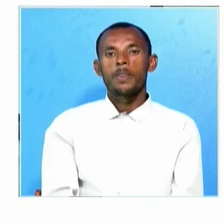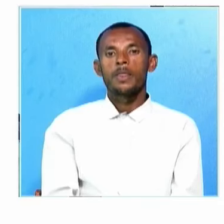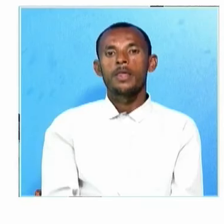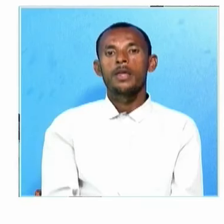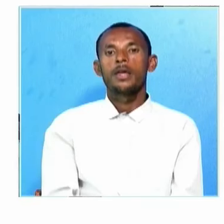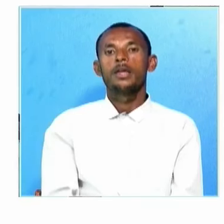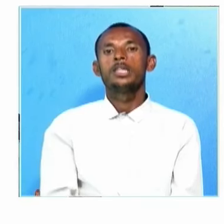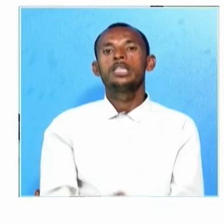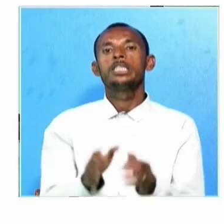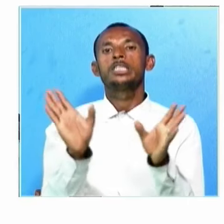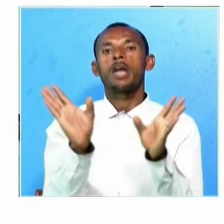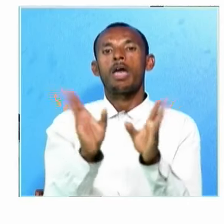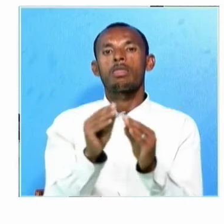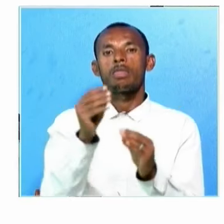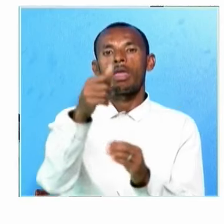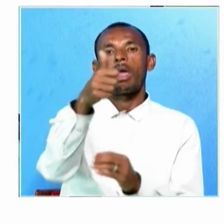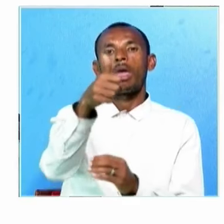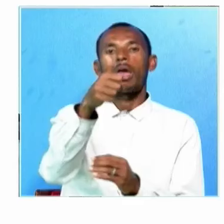set A